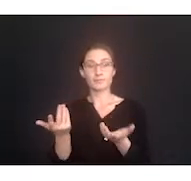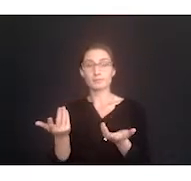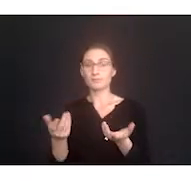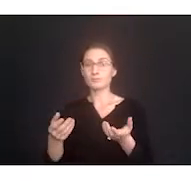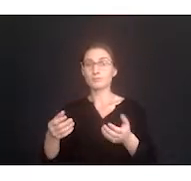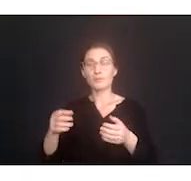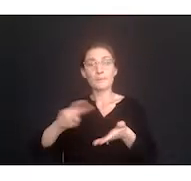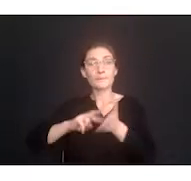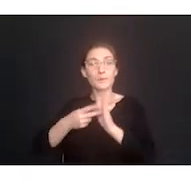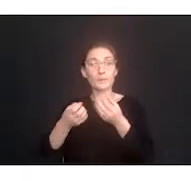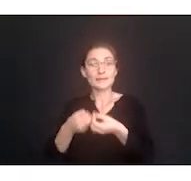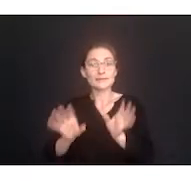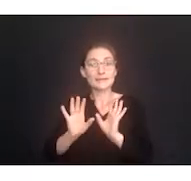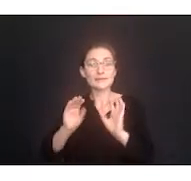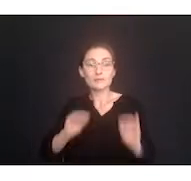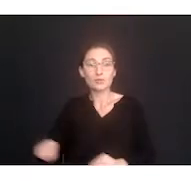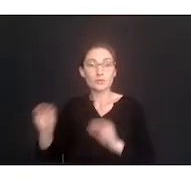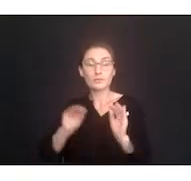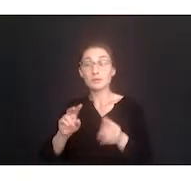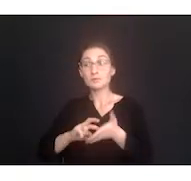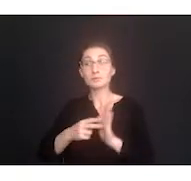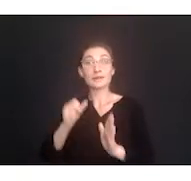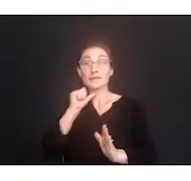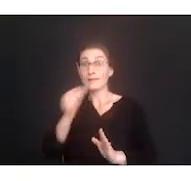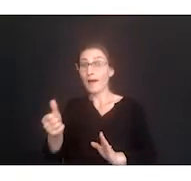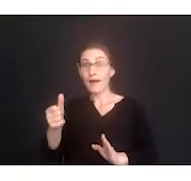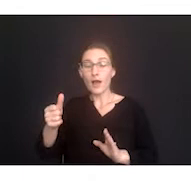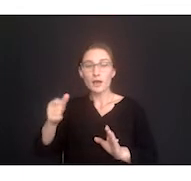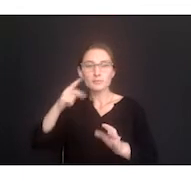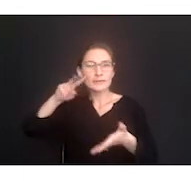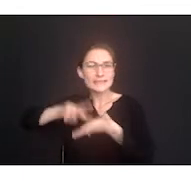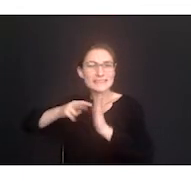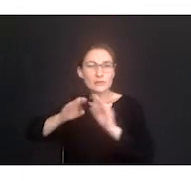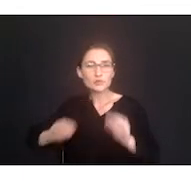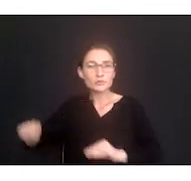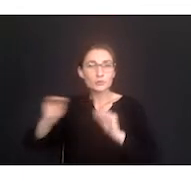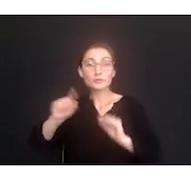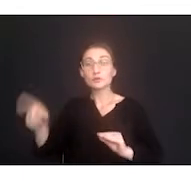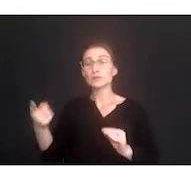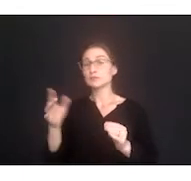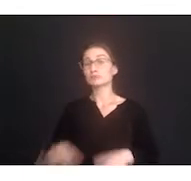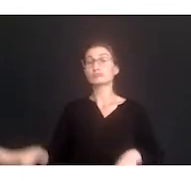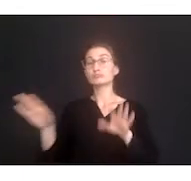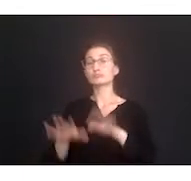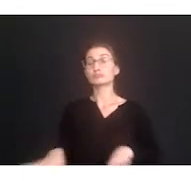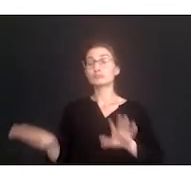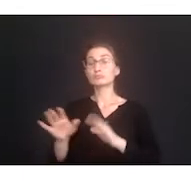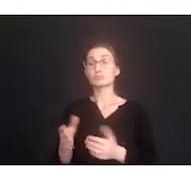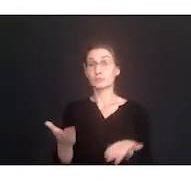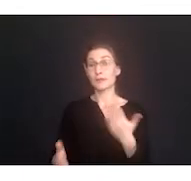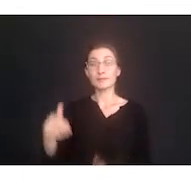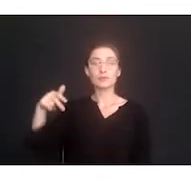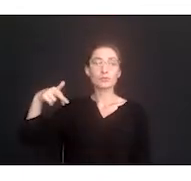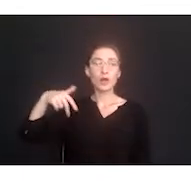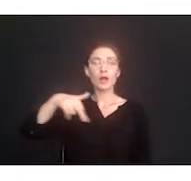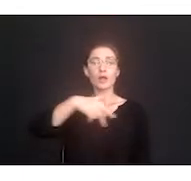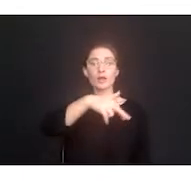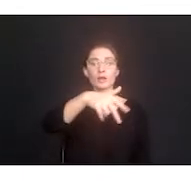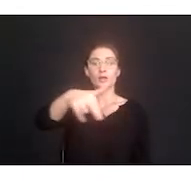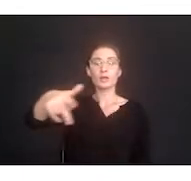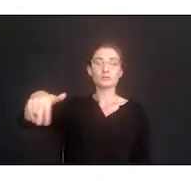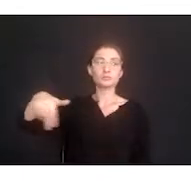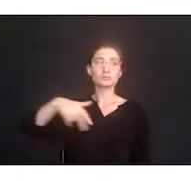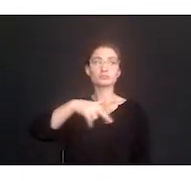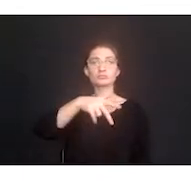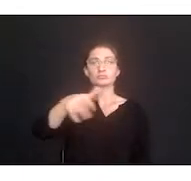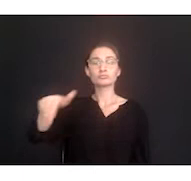repetitive movement. So not movement that they're consciously thinking of, just purposeless, repetitive movement. What that might look like is aimless walking, which